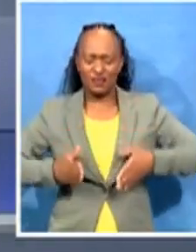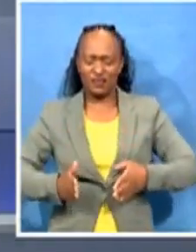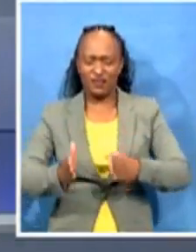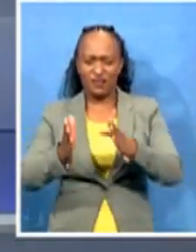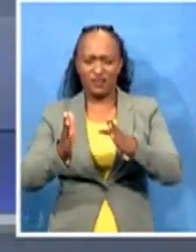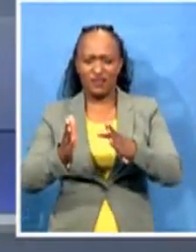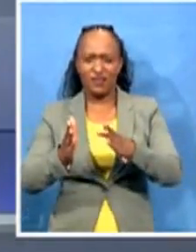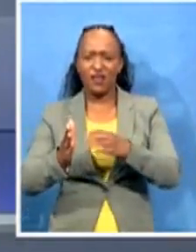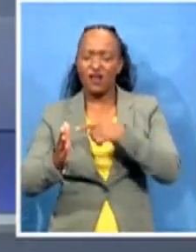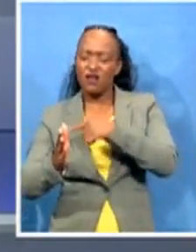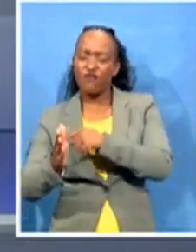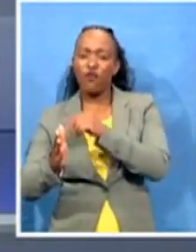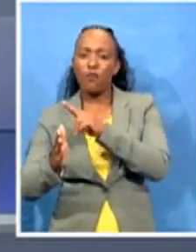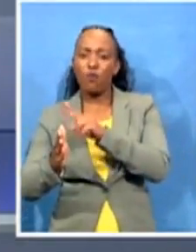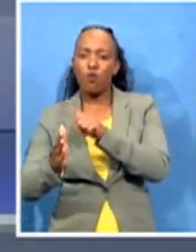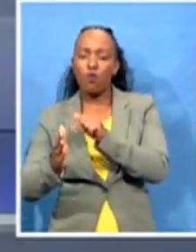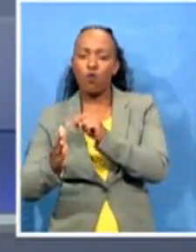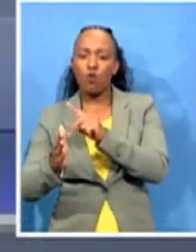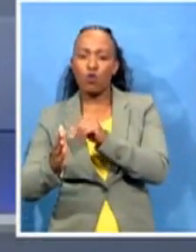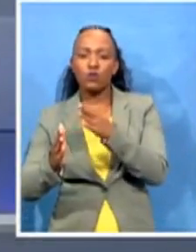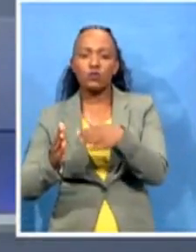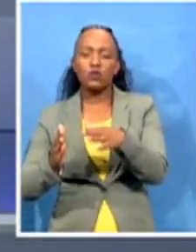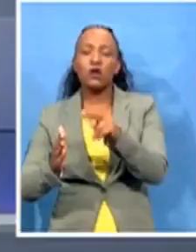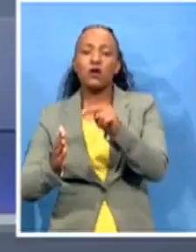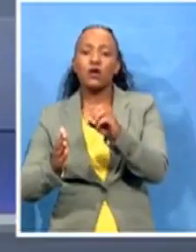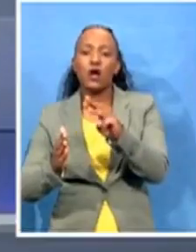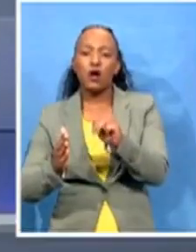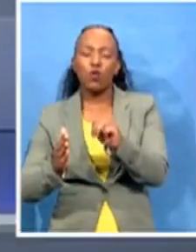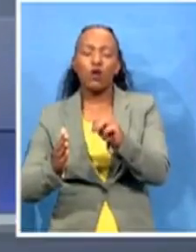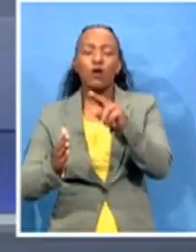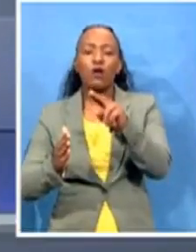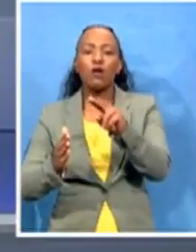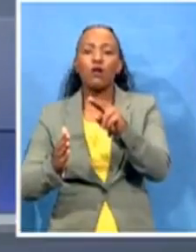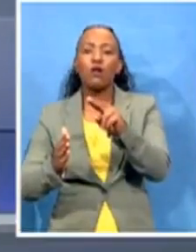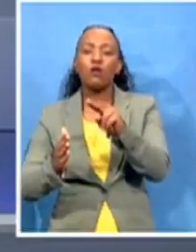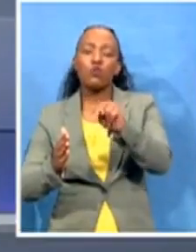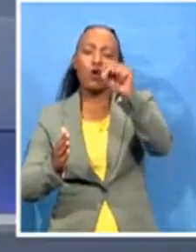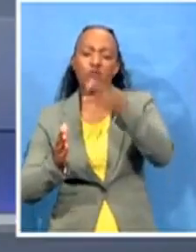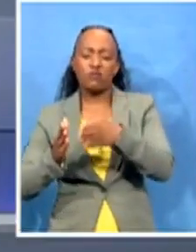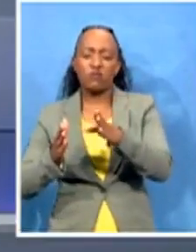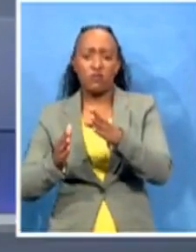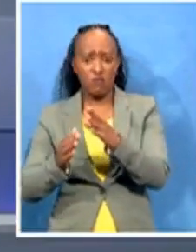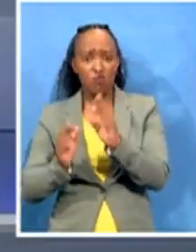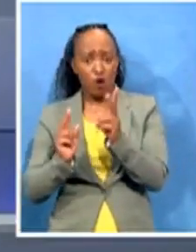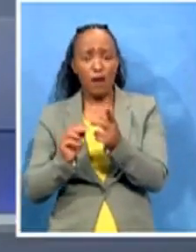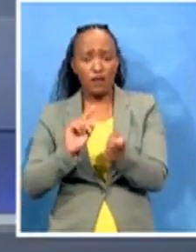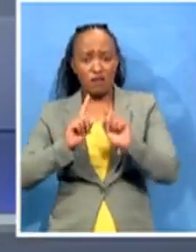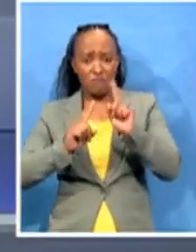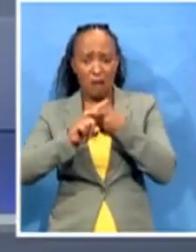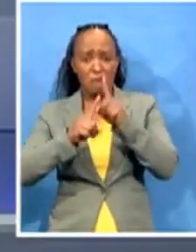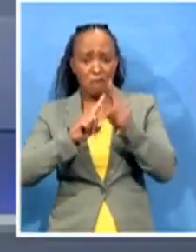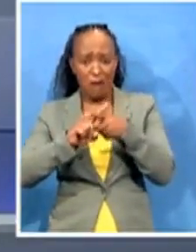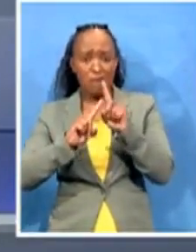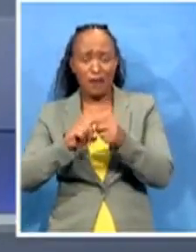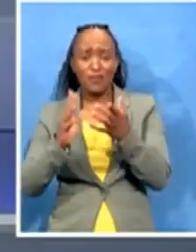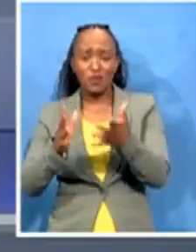Melmoth. Is it known for crashes such as these? Yeah, it is well known for crashes.